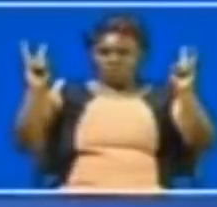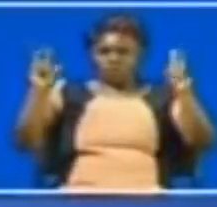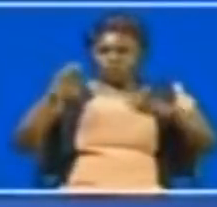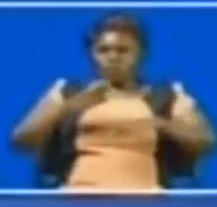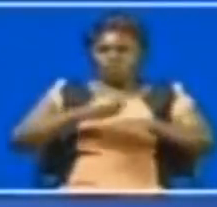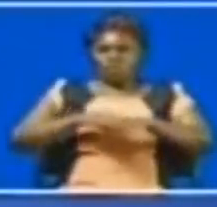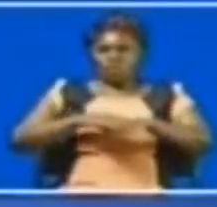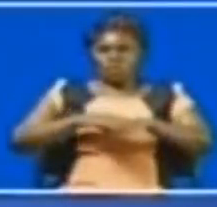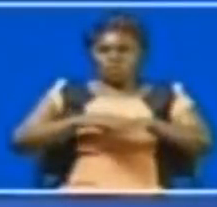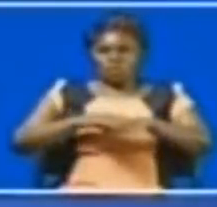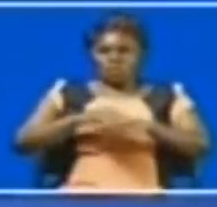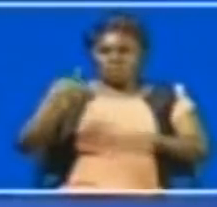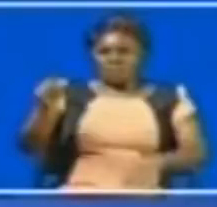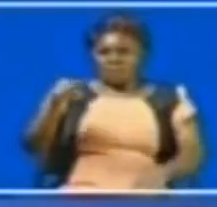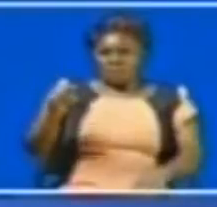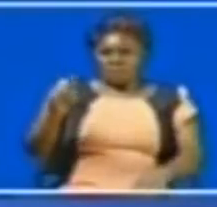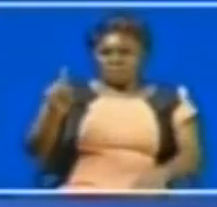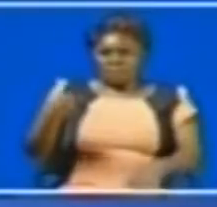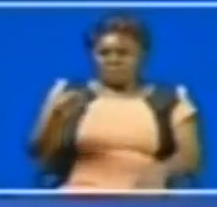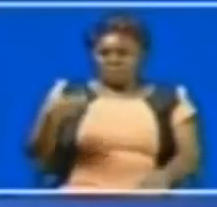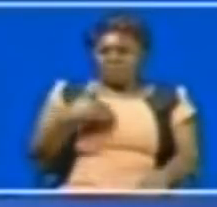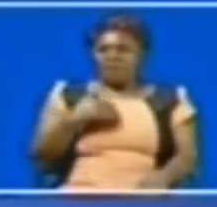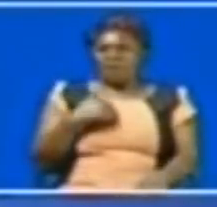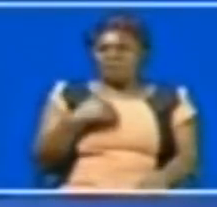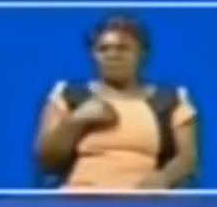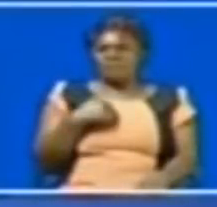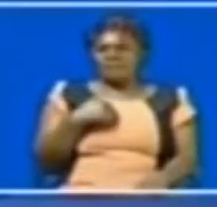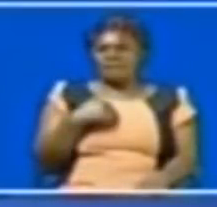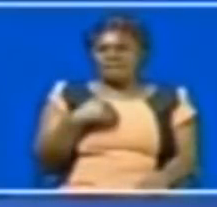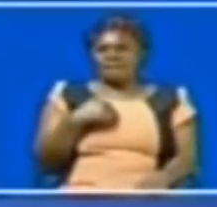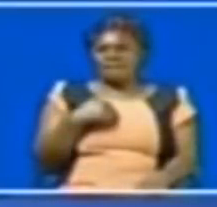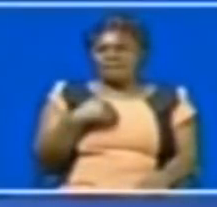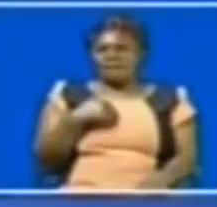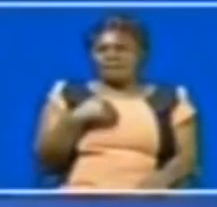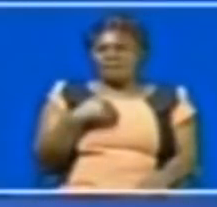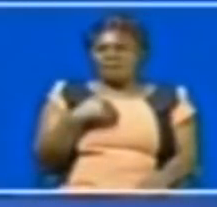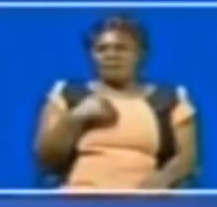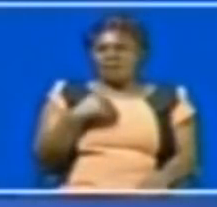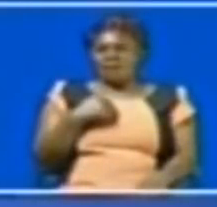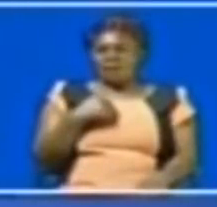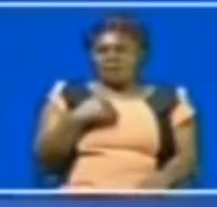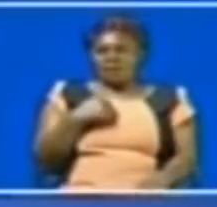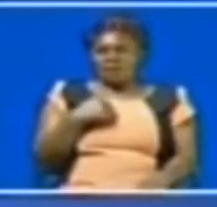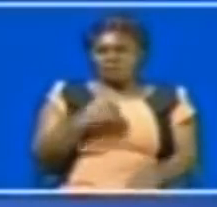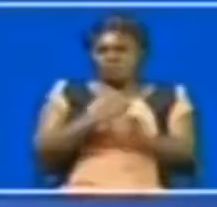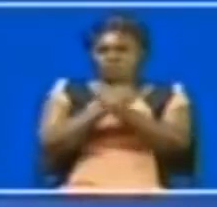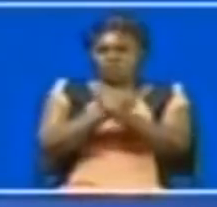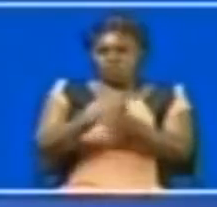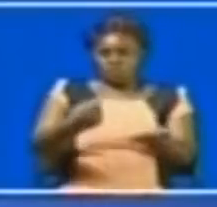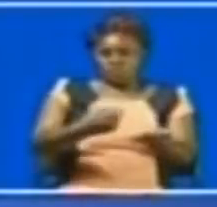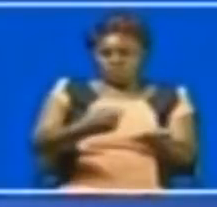with the discrepancies that we've just talked about. You do not have barcodes in some of the forms, or there's